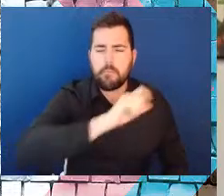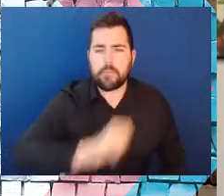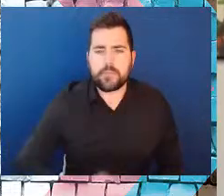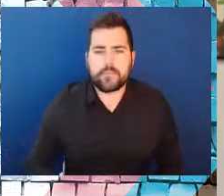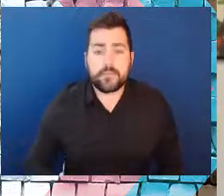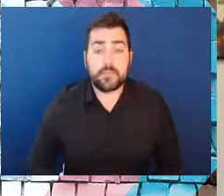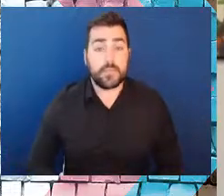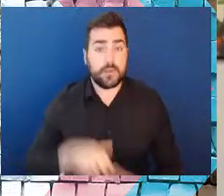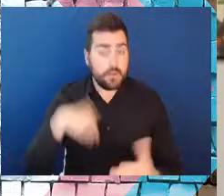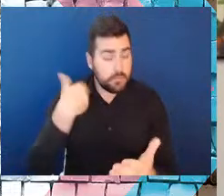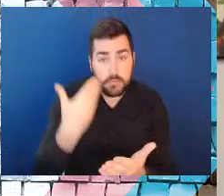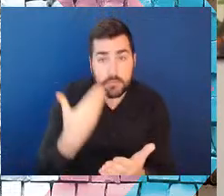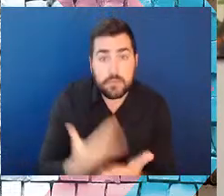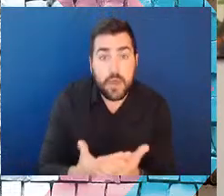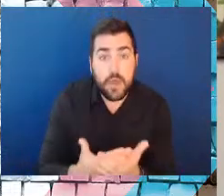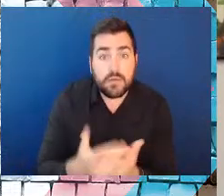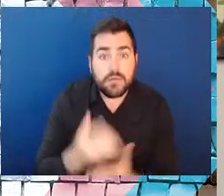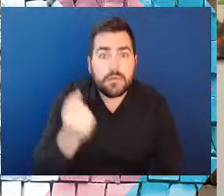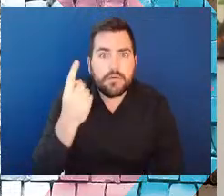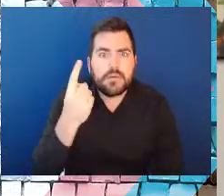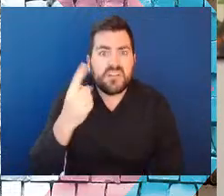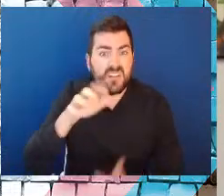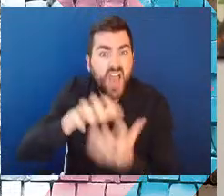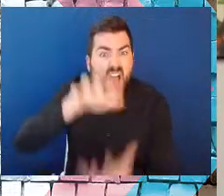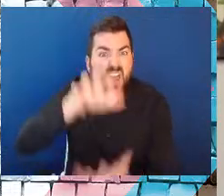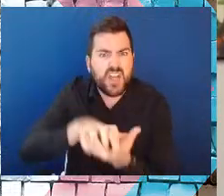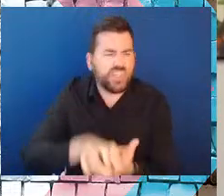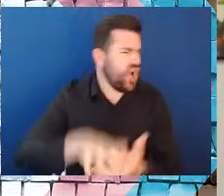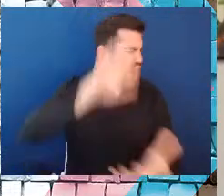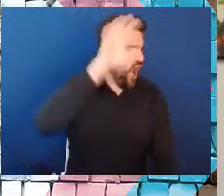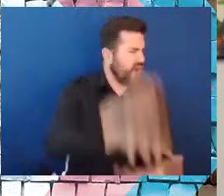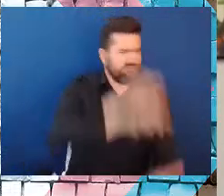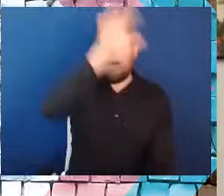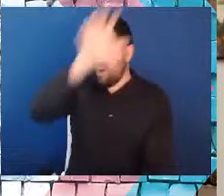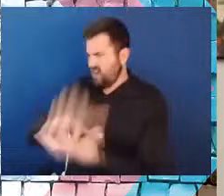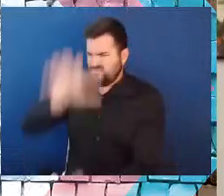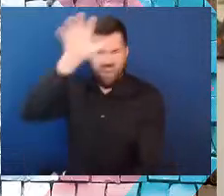And when he got there, the alligator was chomping.